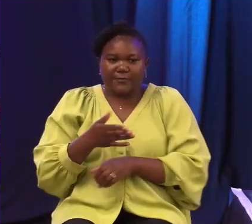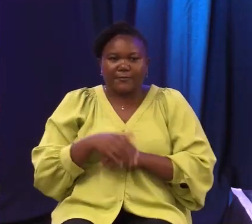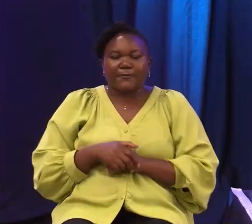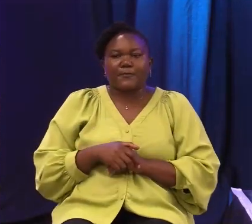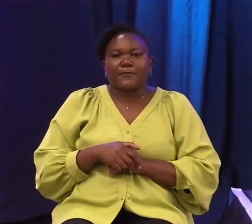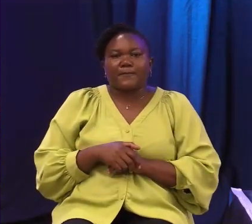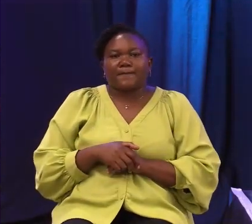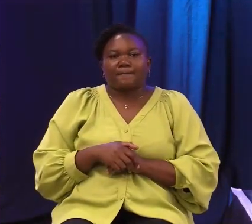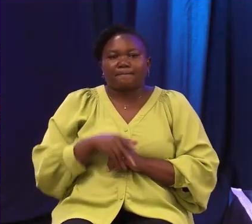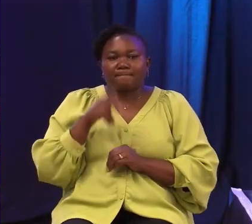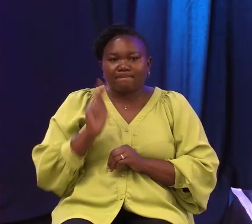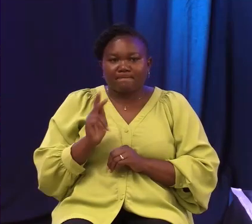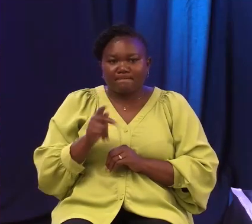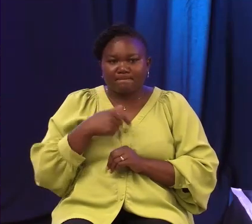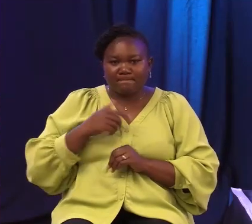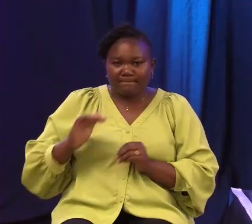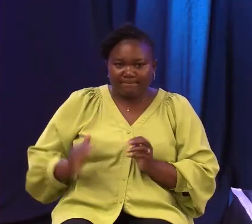And then,